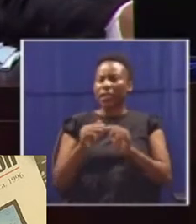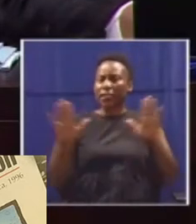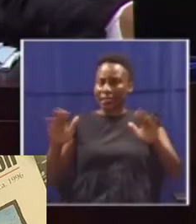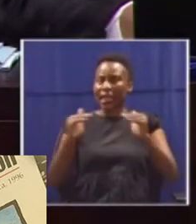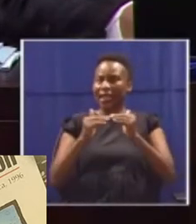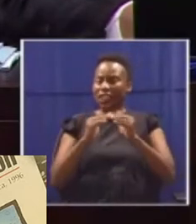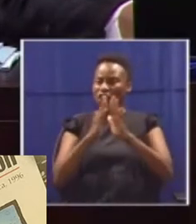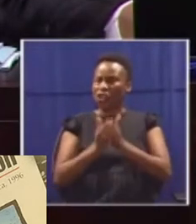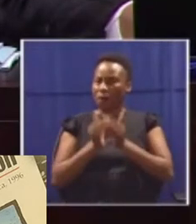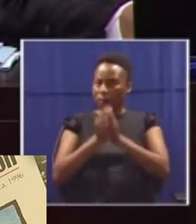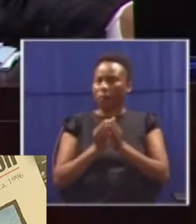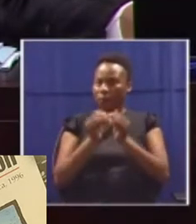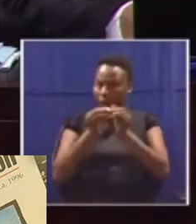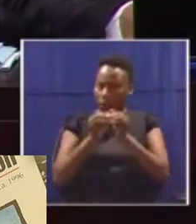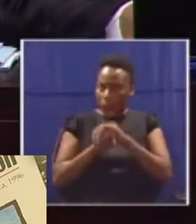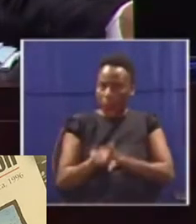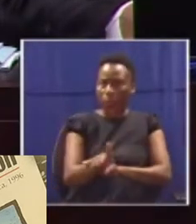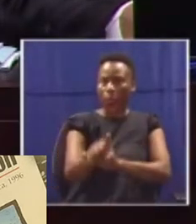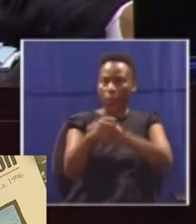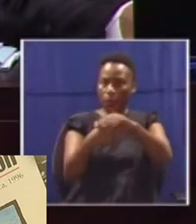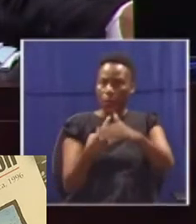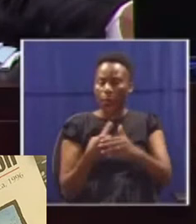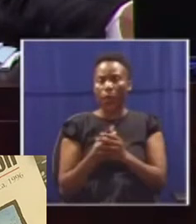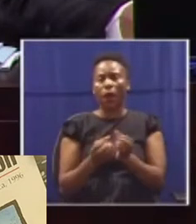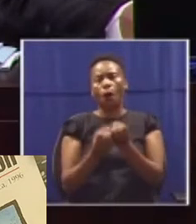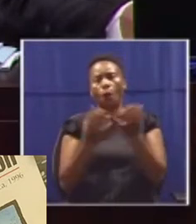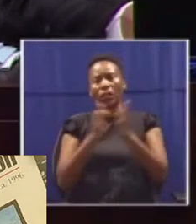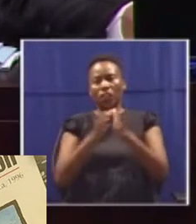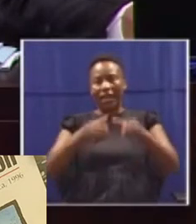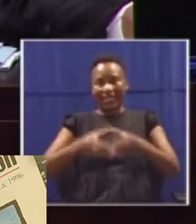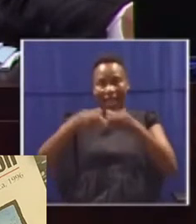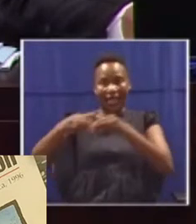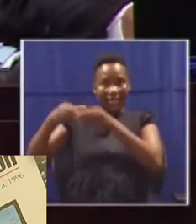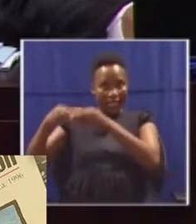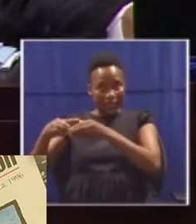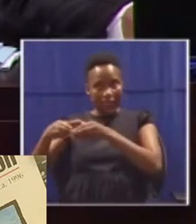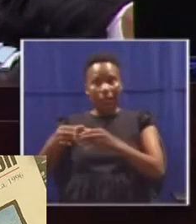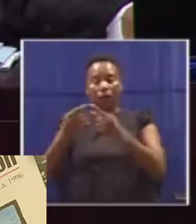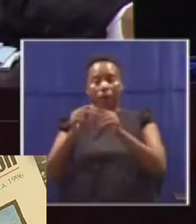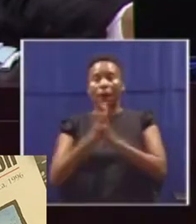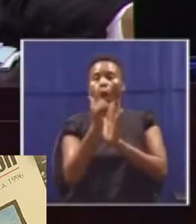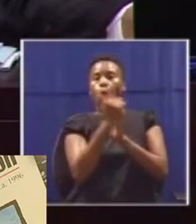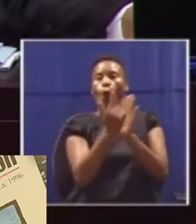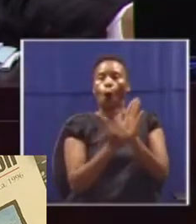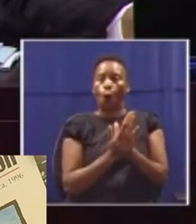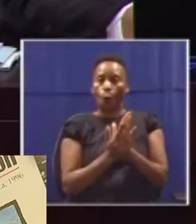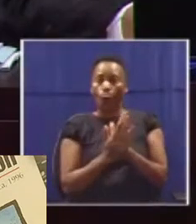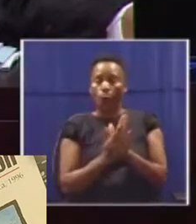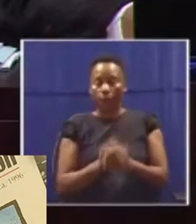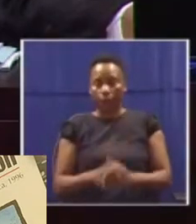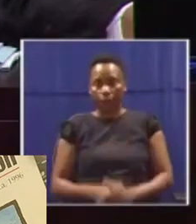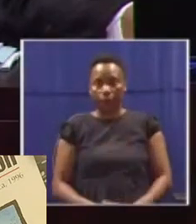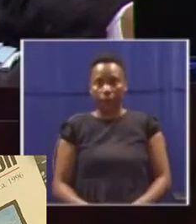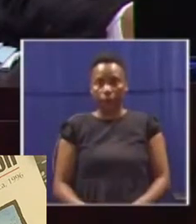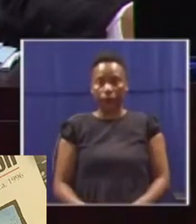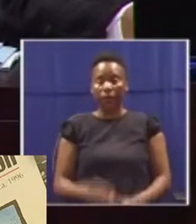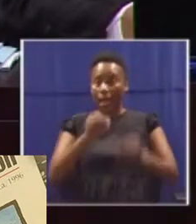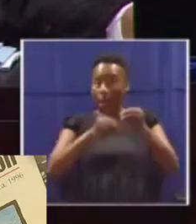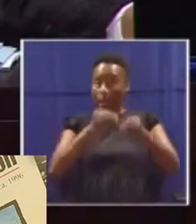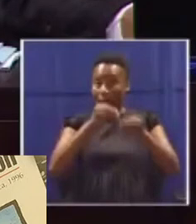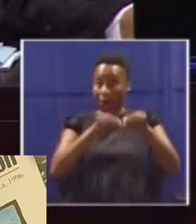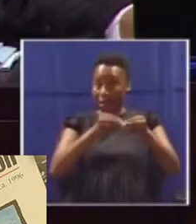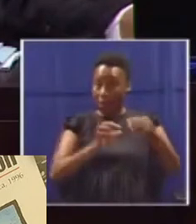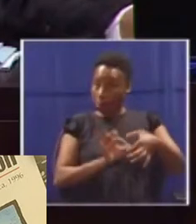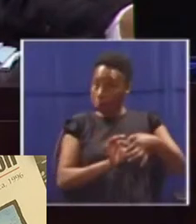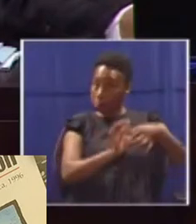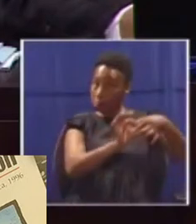above 400 metric tons in force regulation by law. The amendments